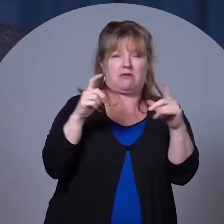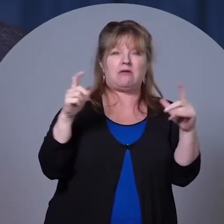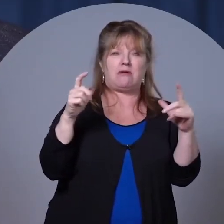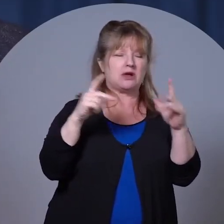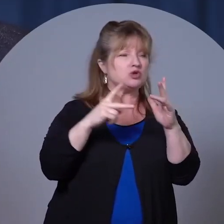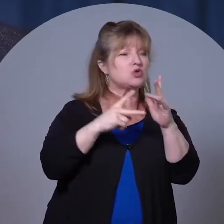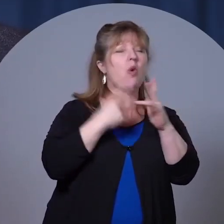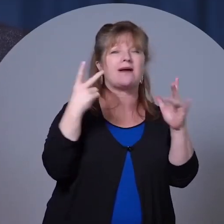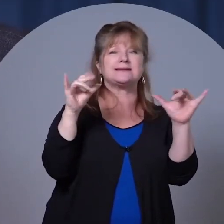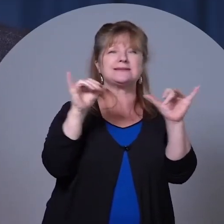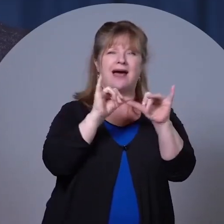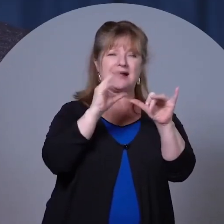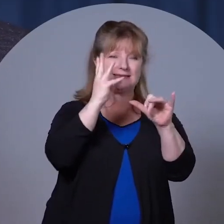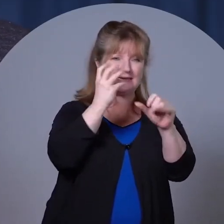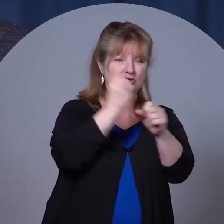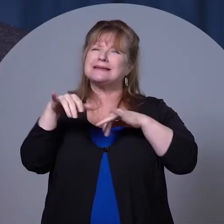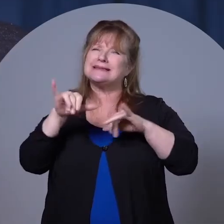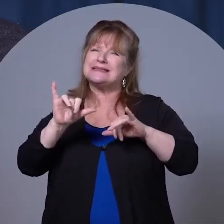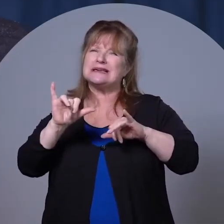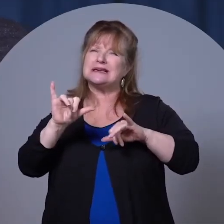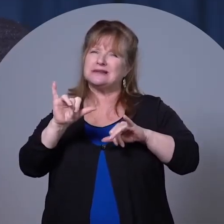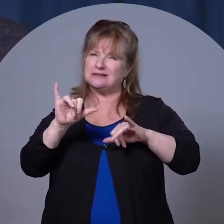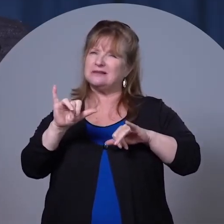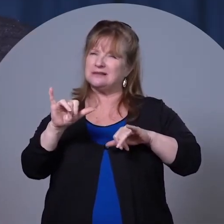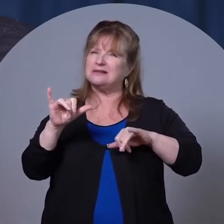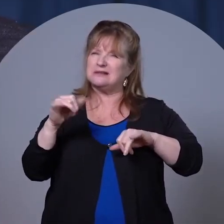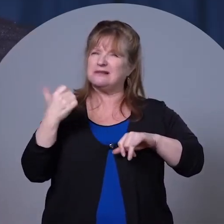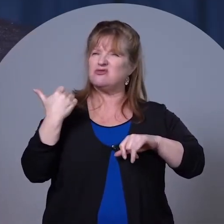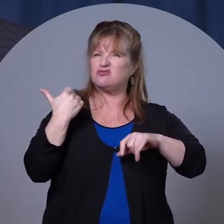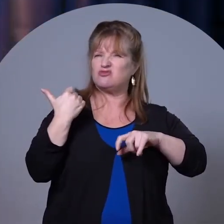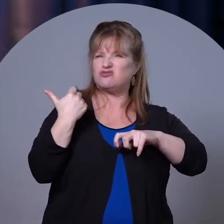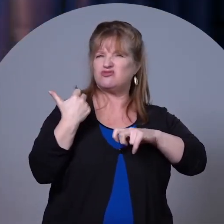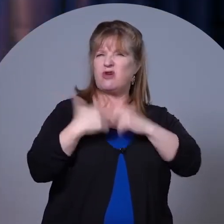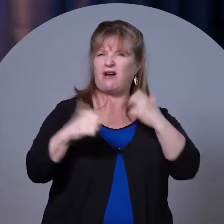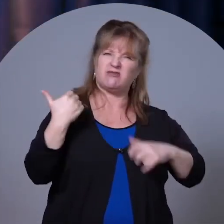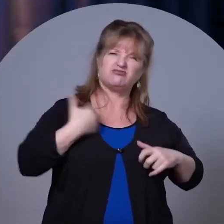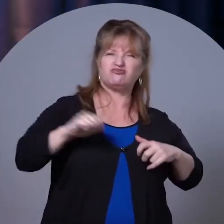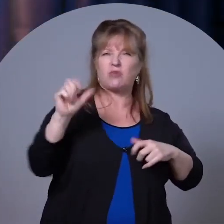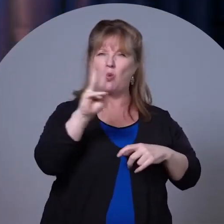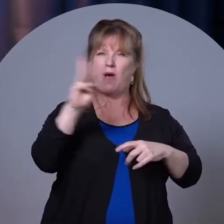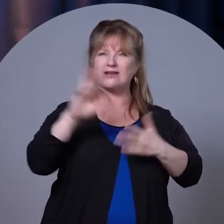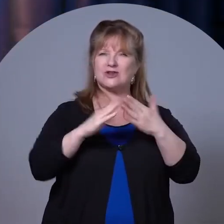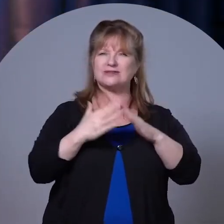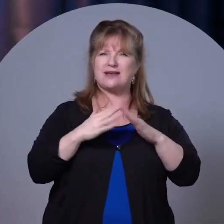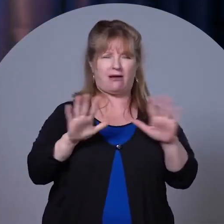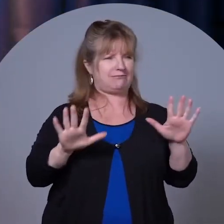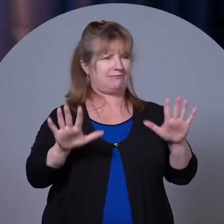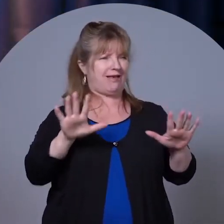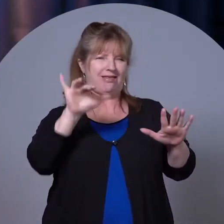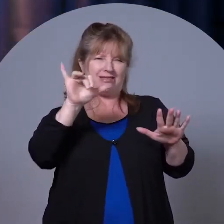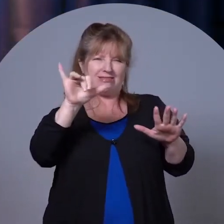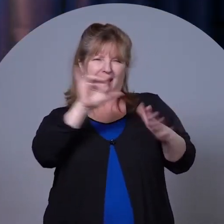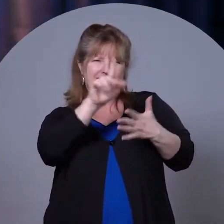stage. From local events to representing Spokane Poetry Slam community at national events on national stages,